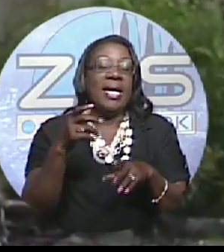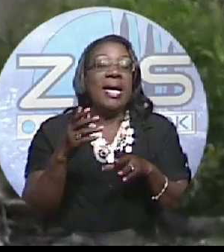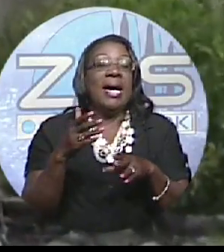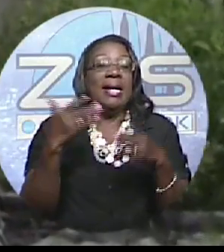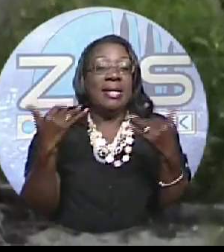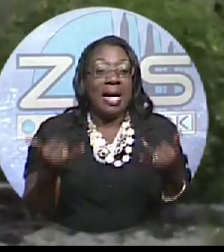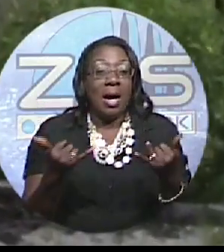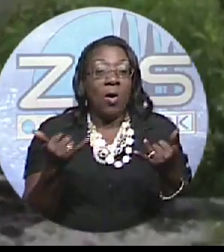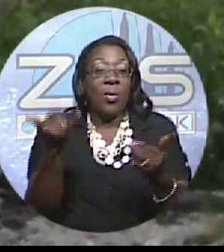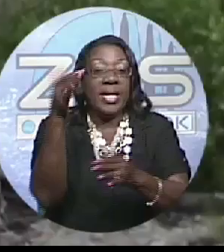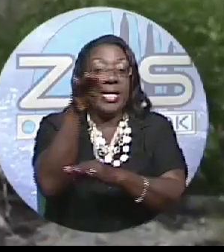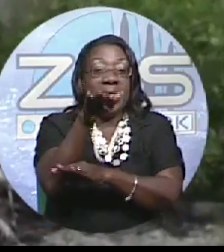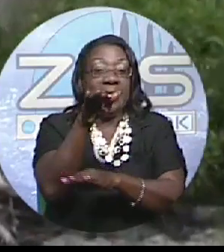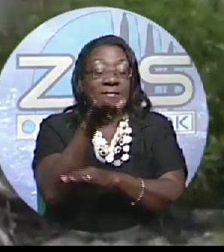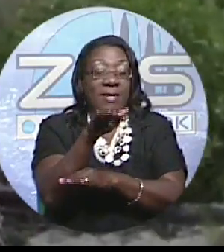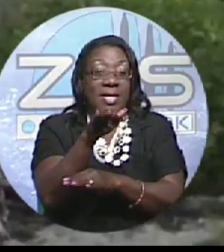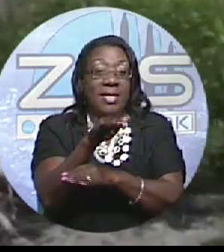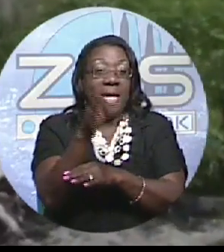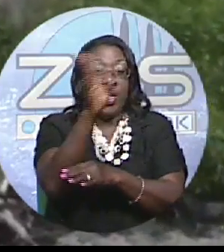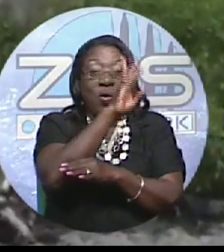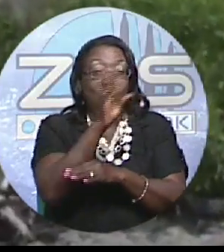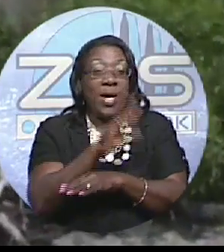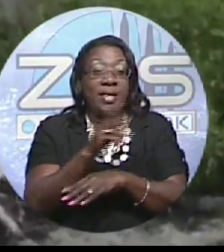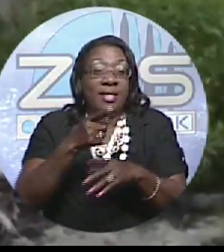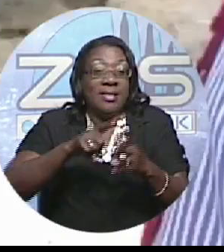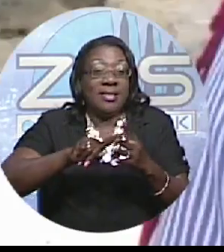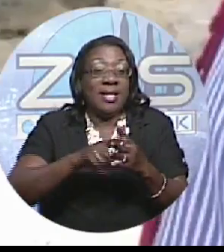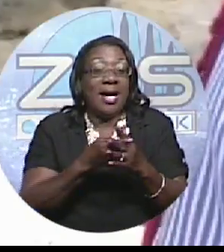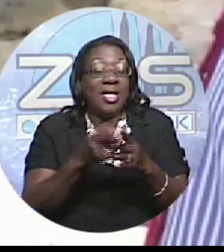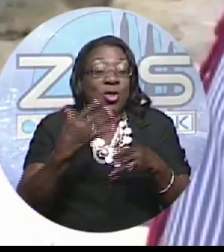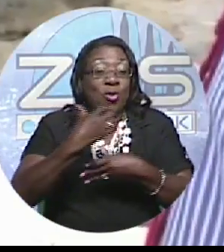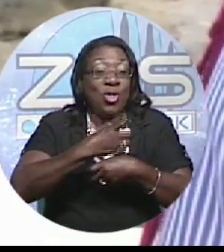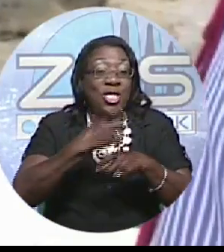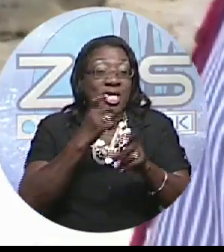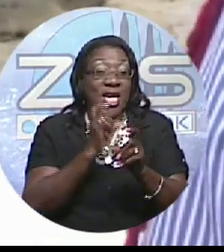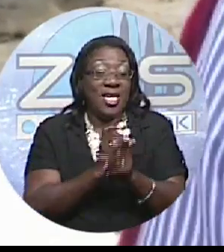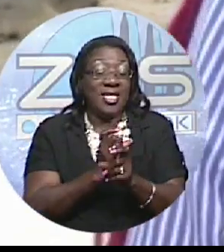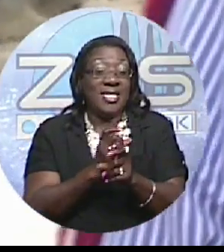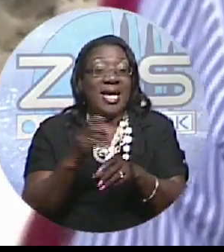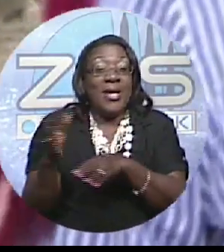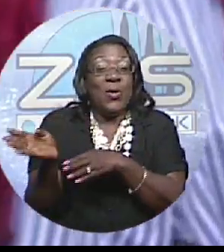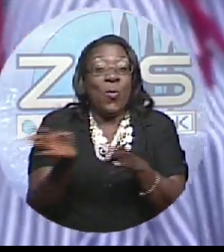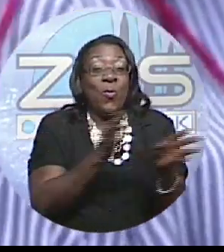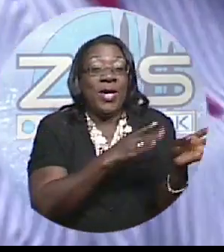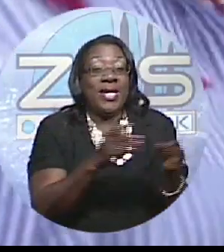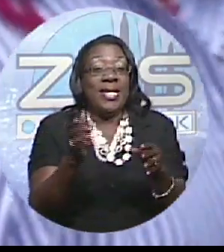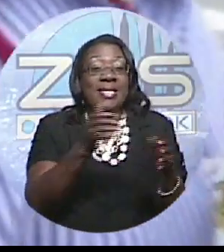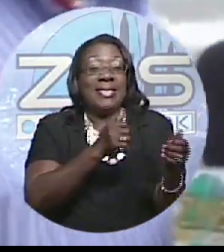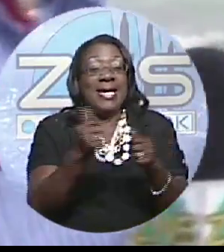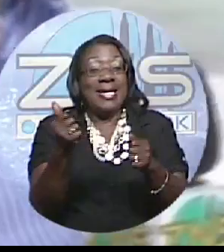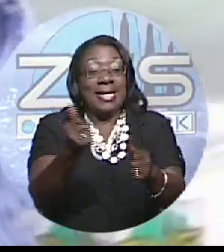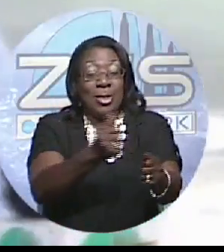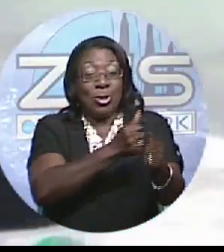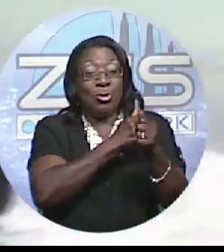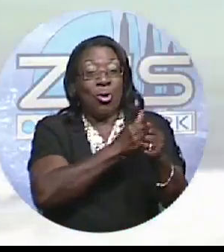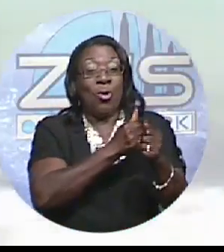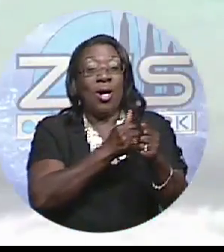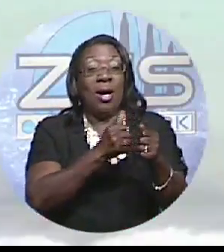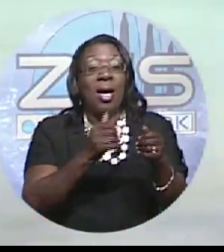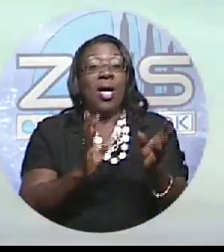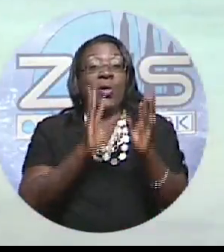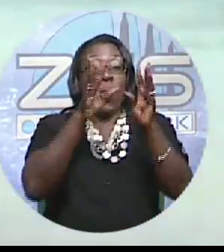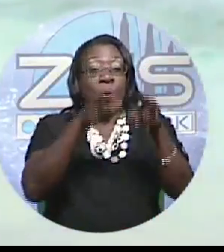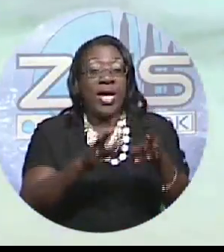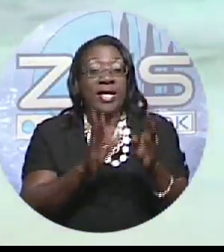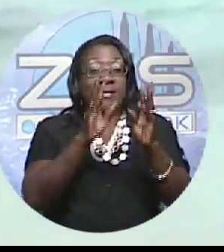progressed, the elements or weather elements started to change. The winds began to pick up. As you can see, the water is a bit more choppy, and even